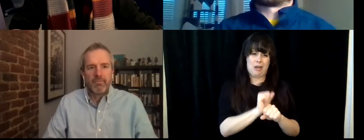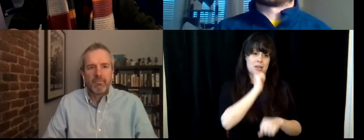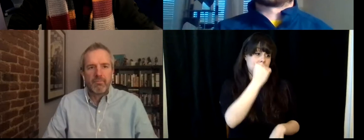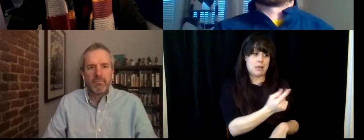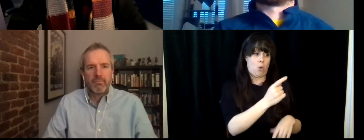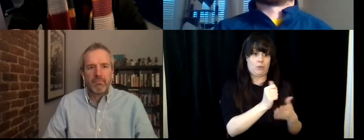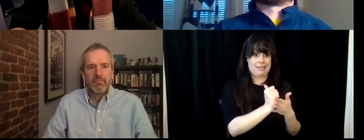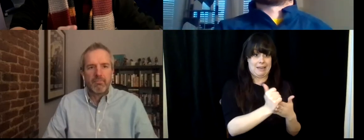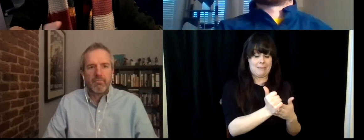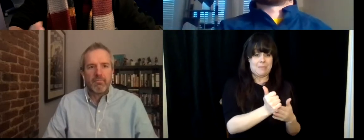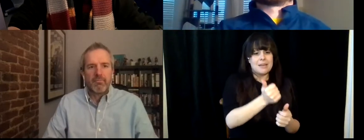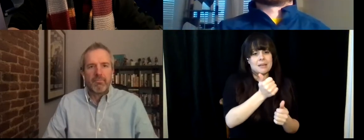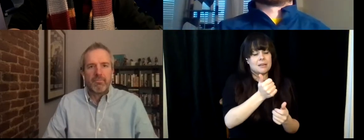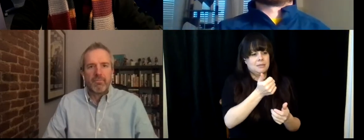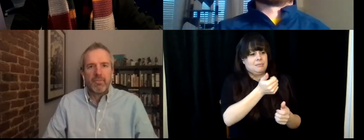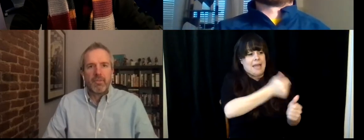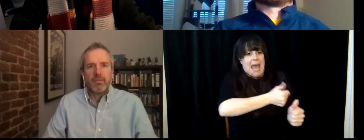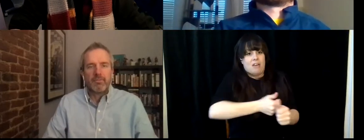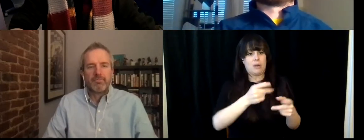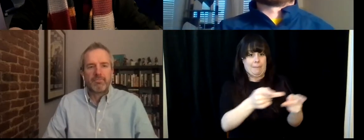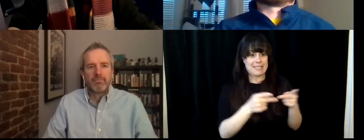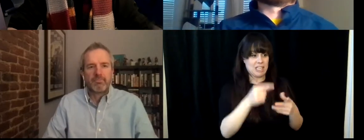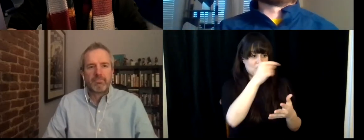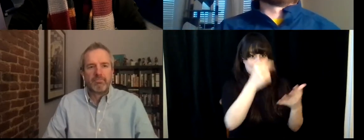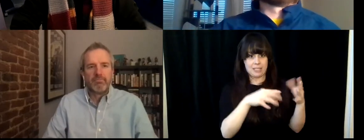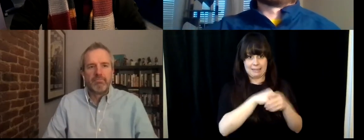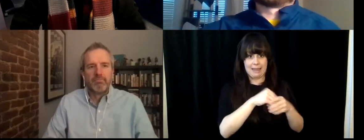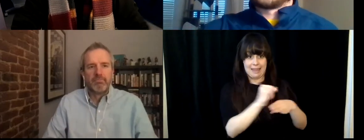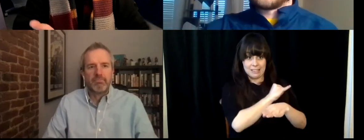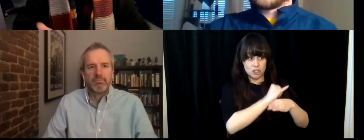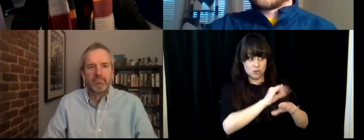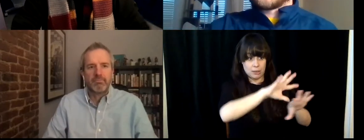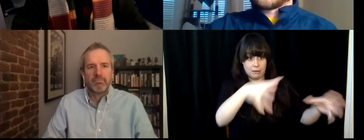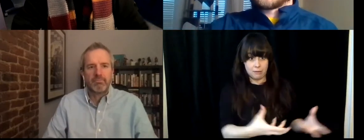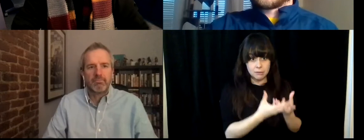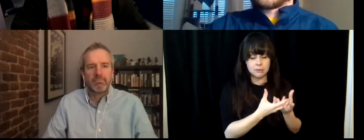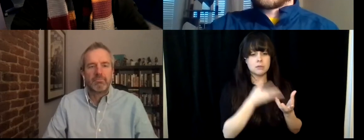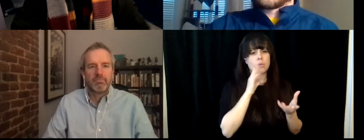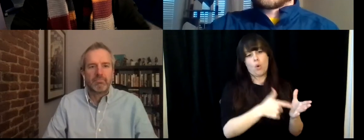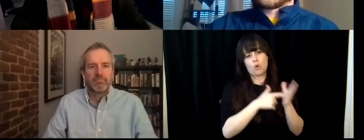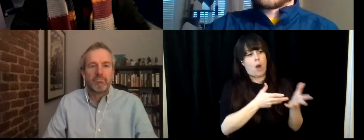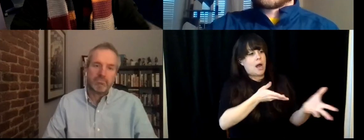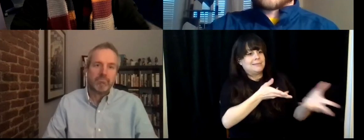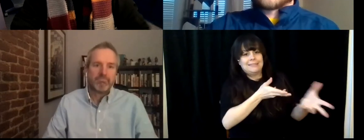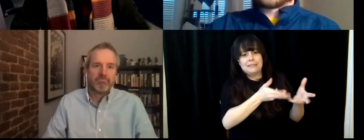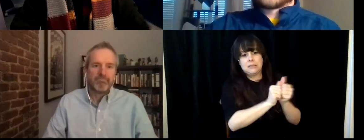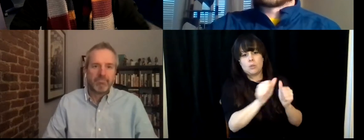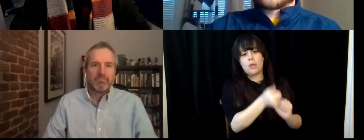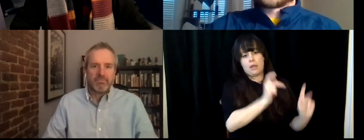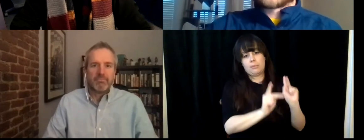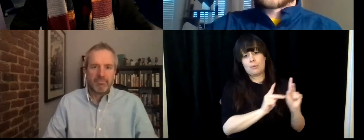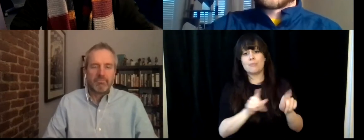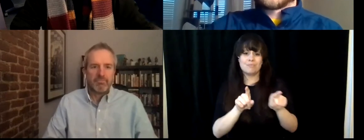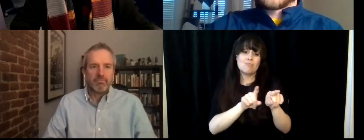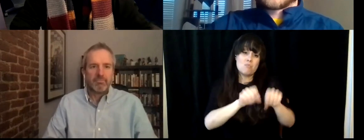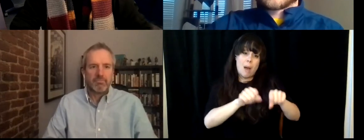know, talks to, you see them, you deal with it. And I'm sure Jim will probably say that in hospitality too, right? The more